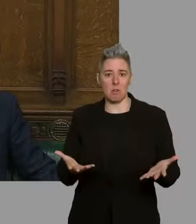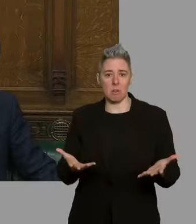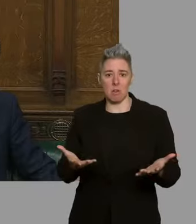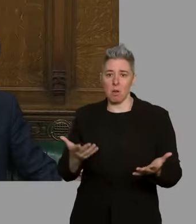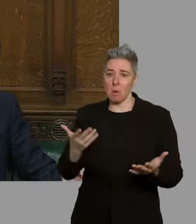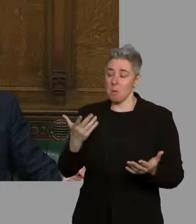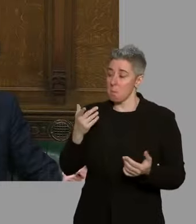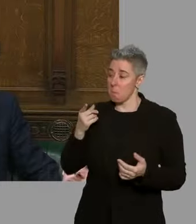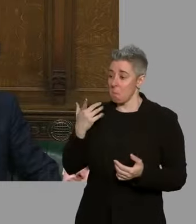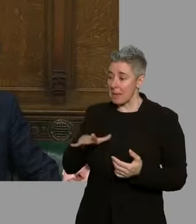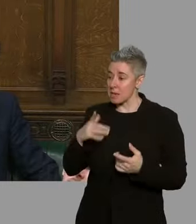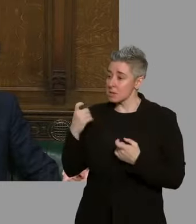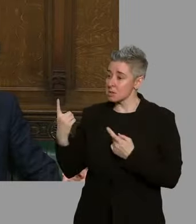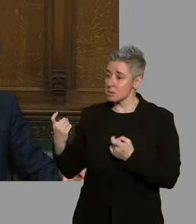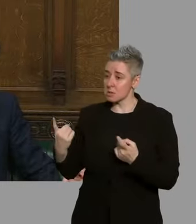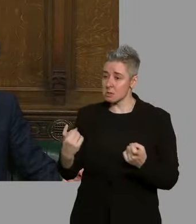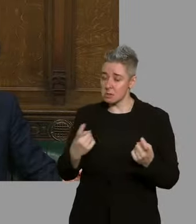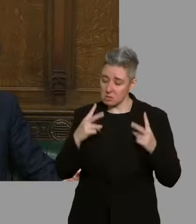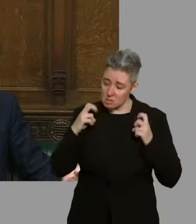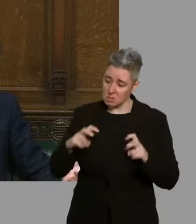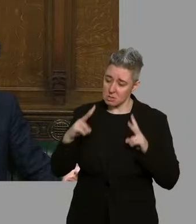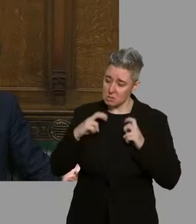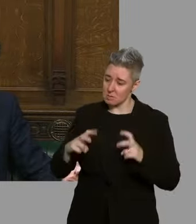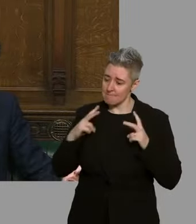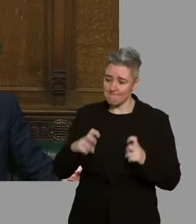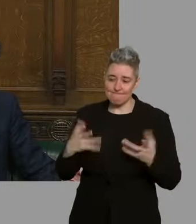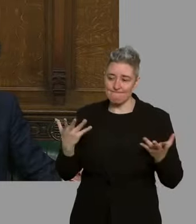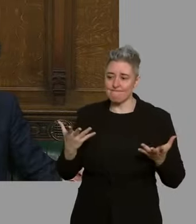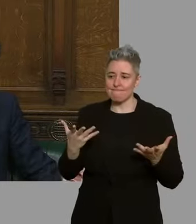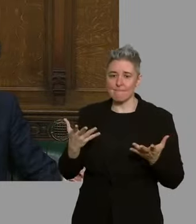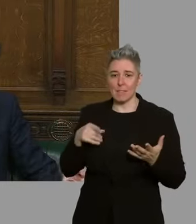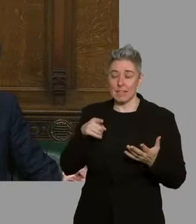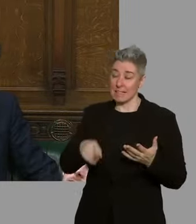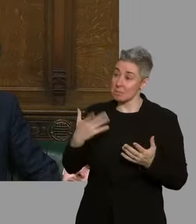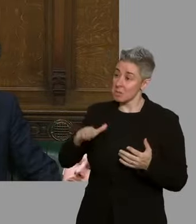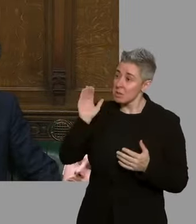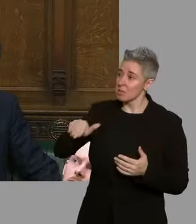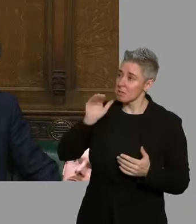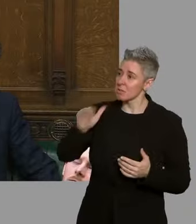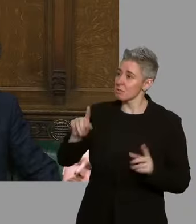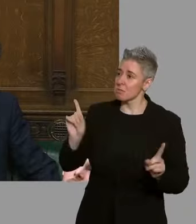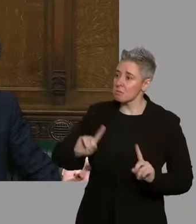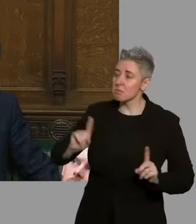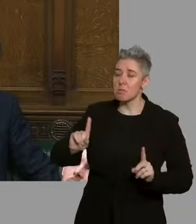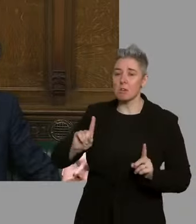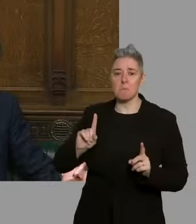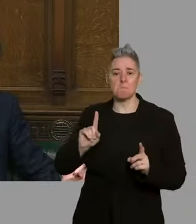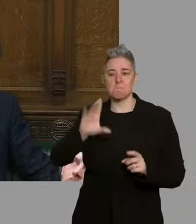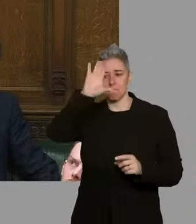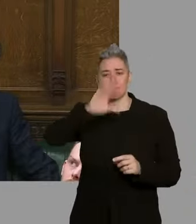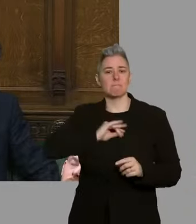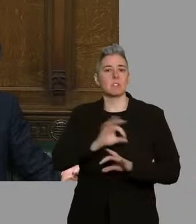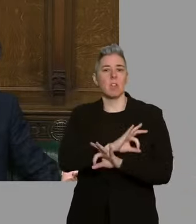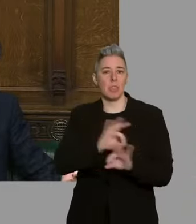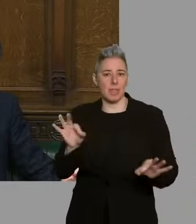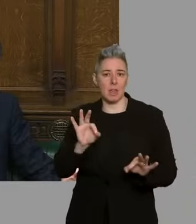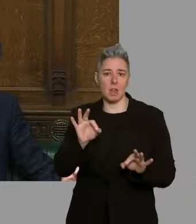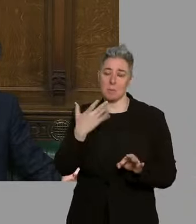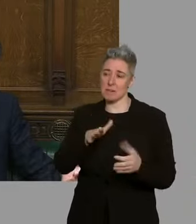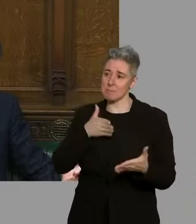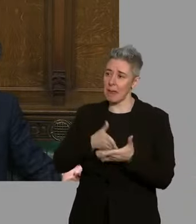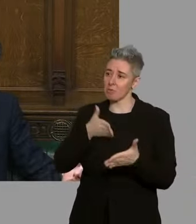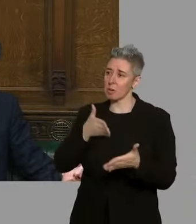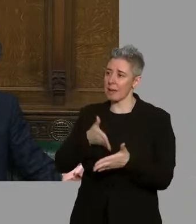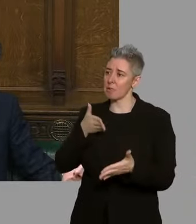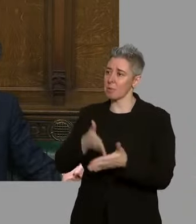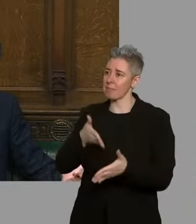barrier after barrier to justice. Will the Prime Minister agree to meet with Richard and myself to finally give this Hartlepool veteran